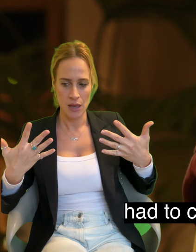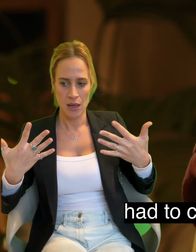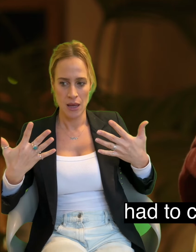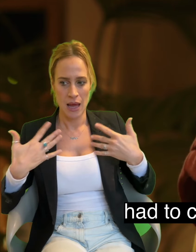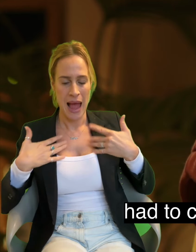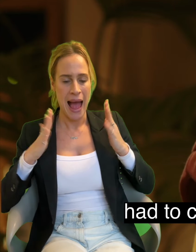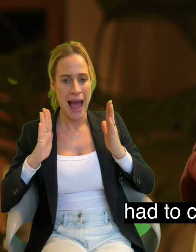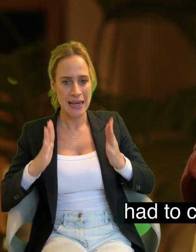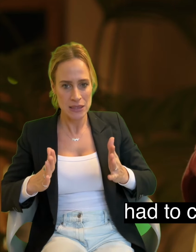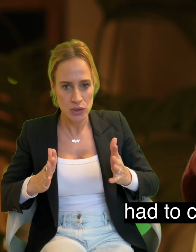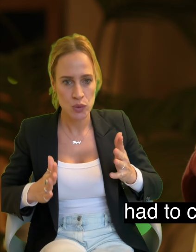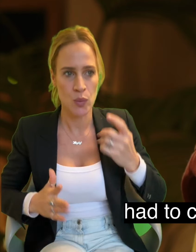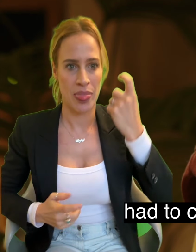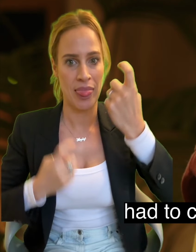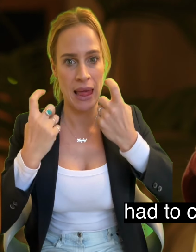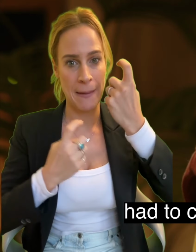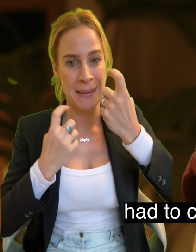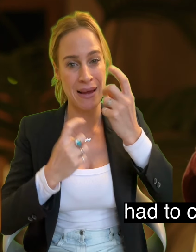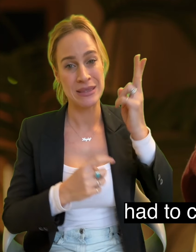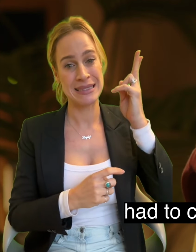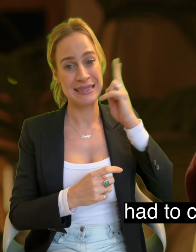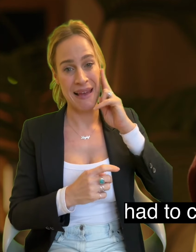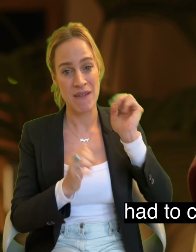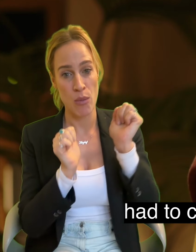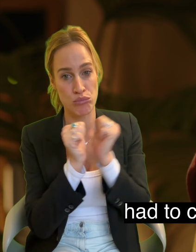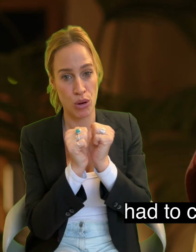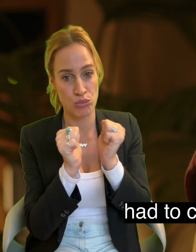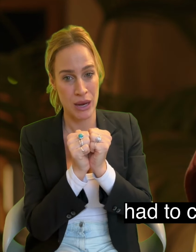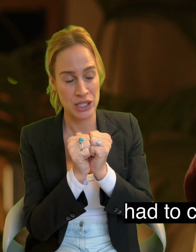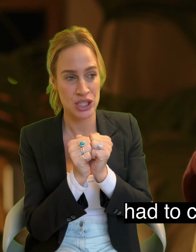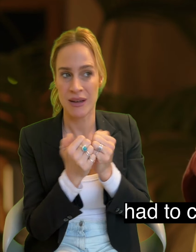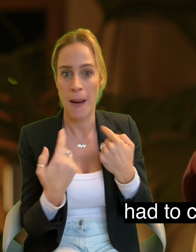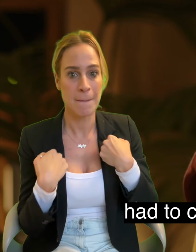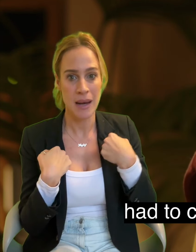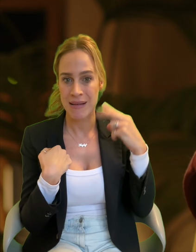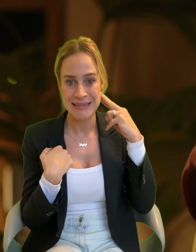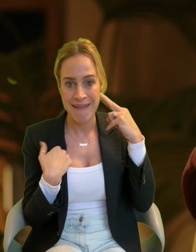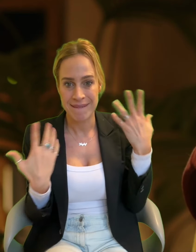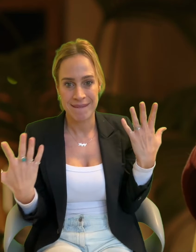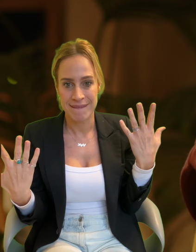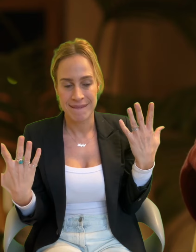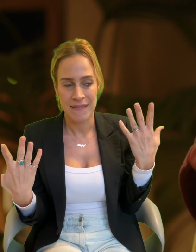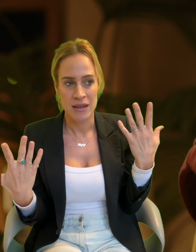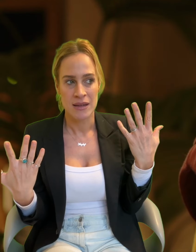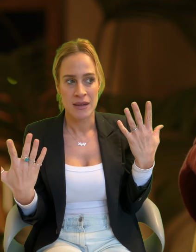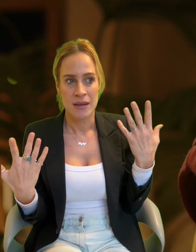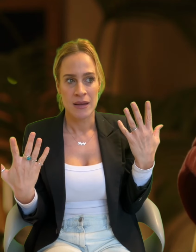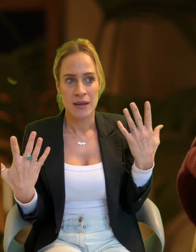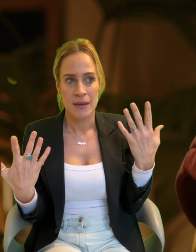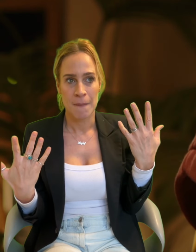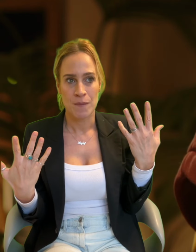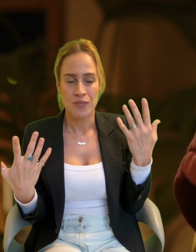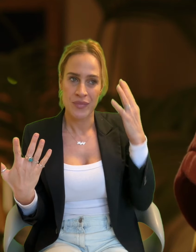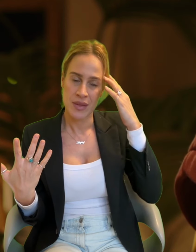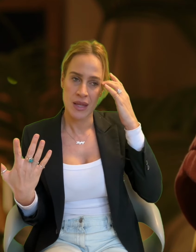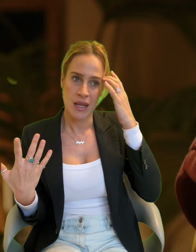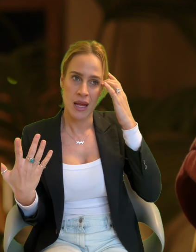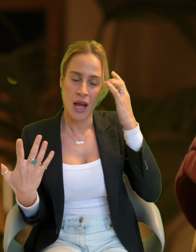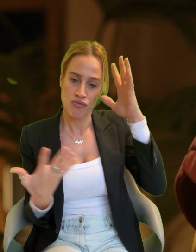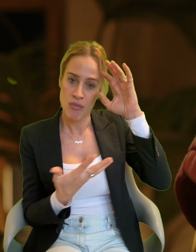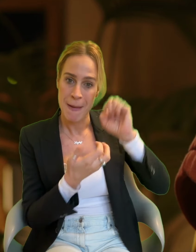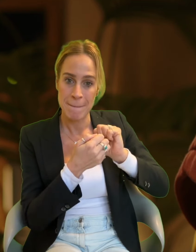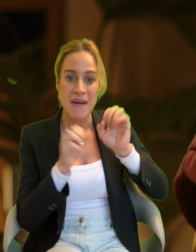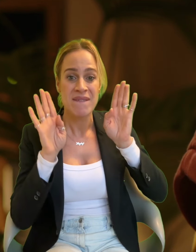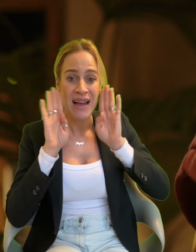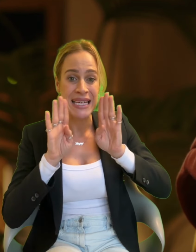because I had to consider deaf appropriation, because obviously, like, I'm not deaf. And I remember